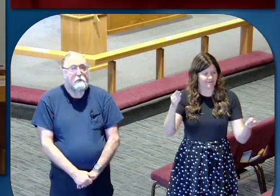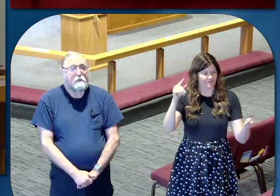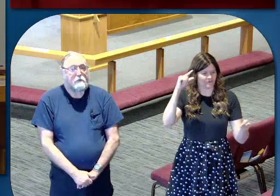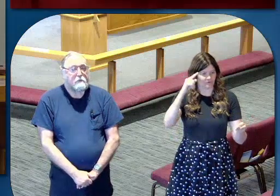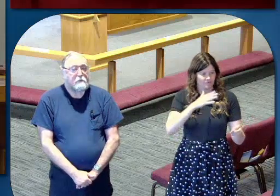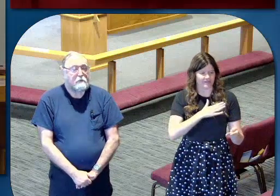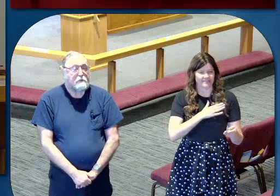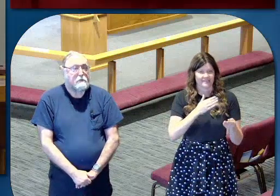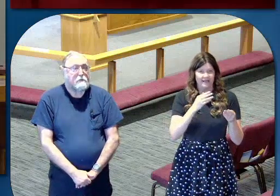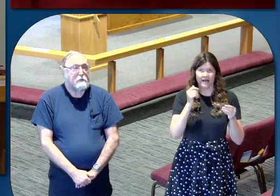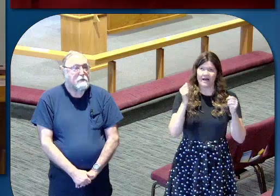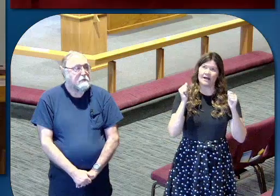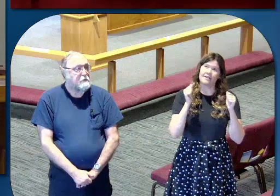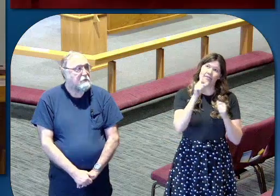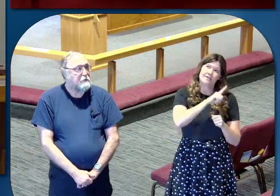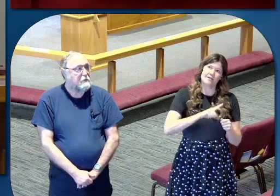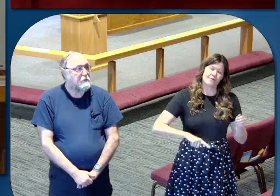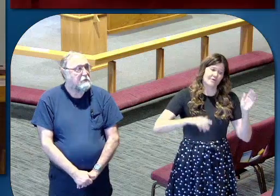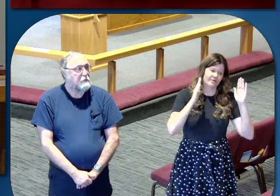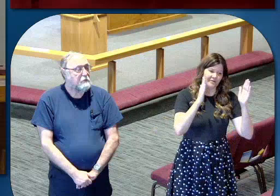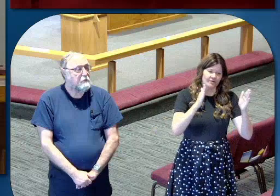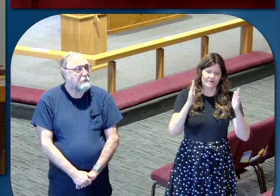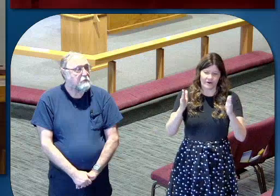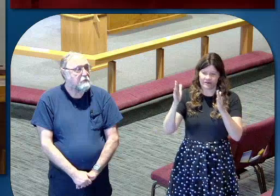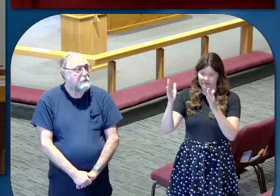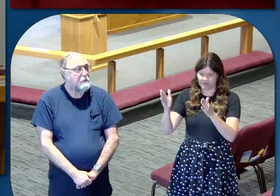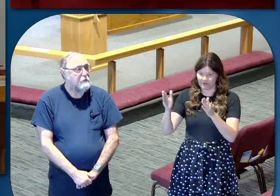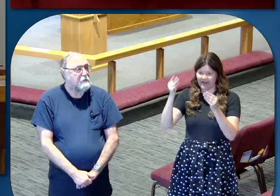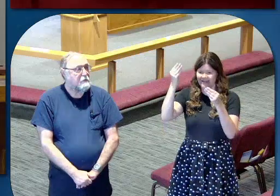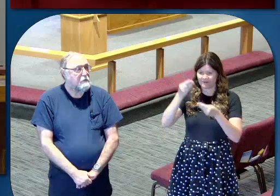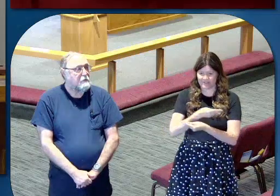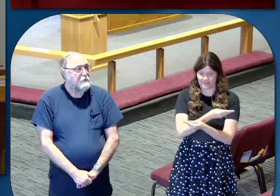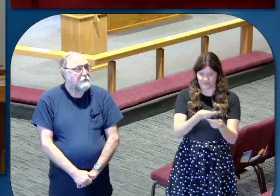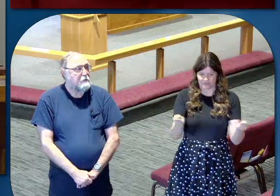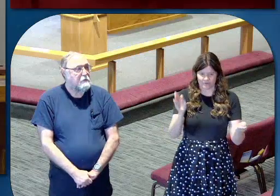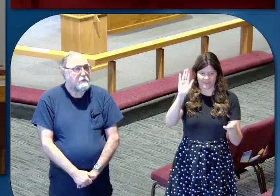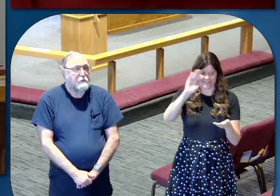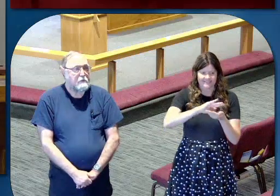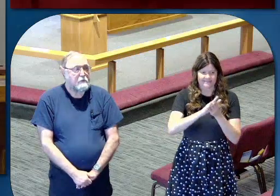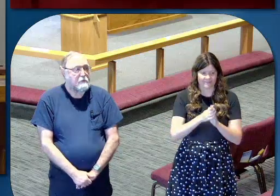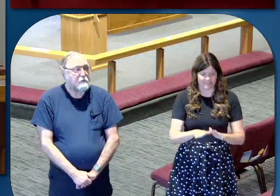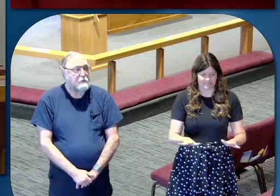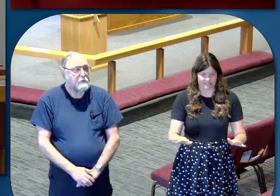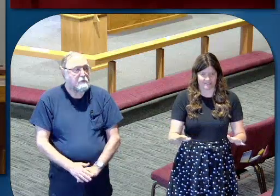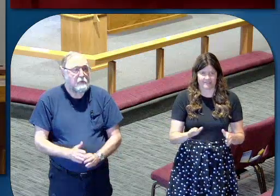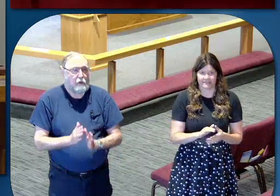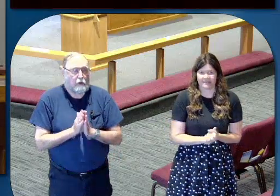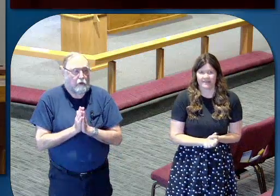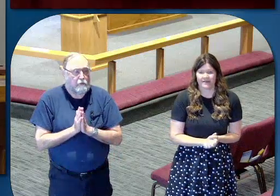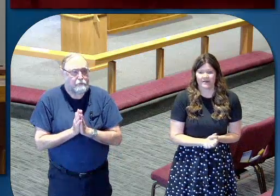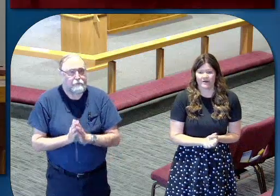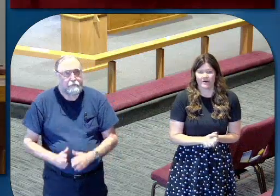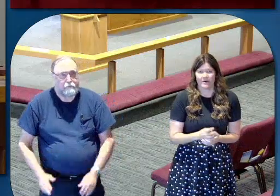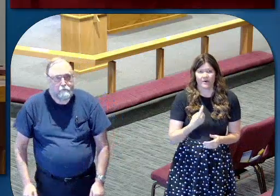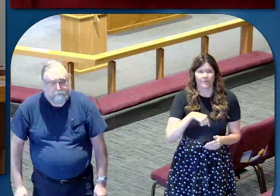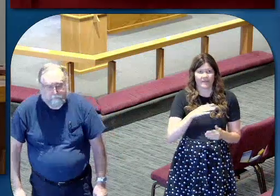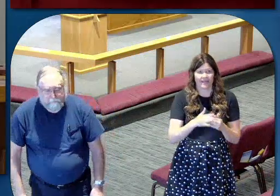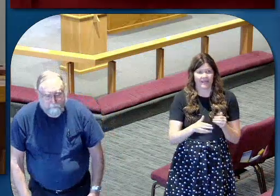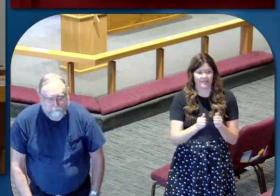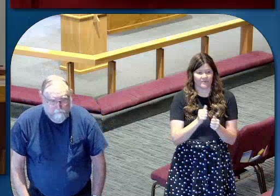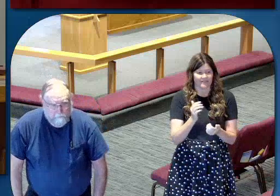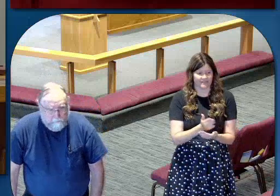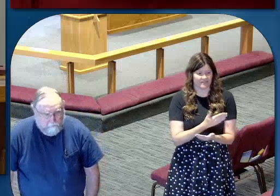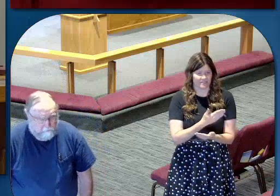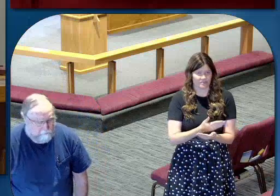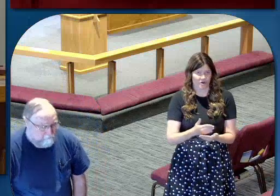his favor and grant to you his peace. Amen. Amen. We close our worship this morning in song, a hymn of